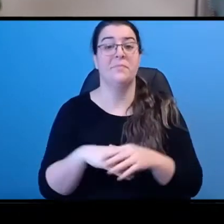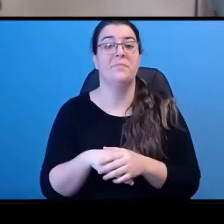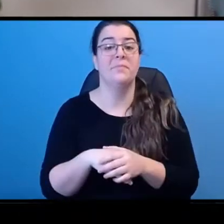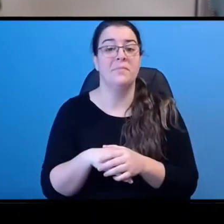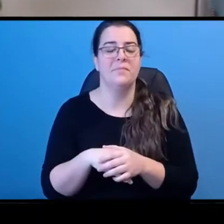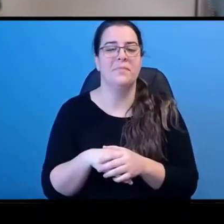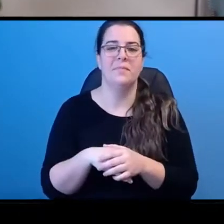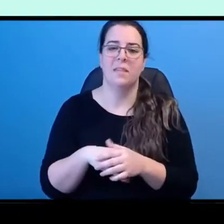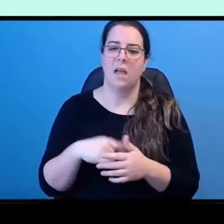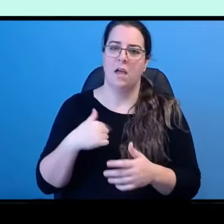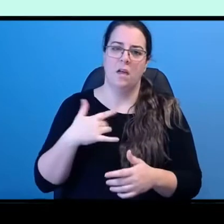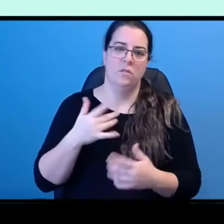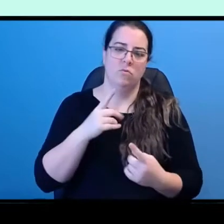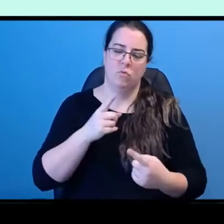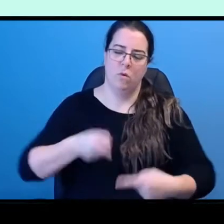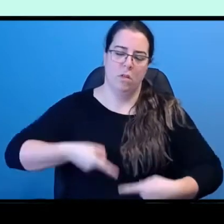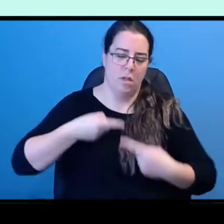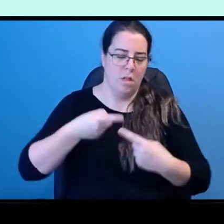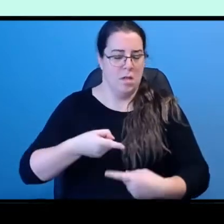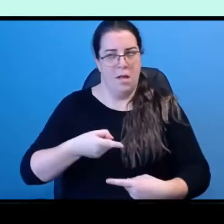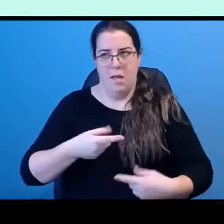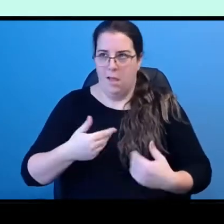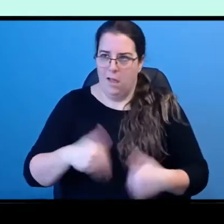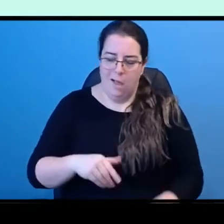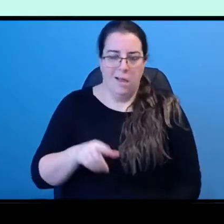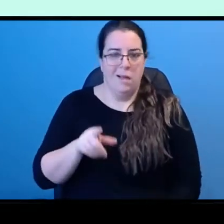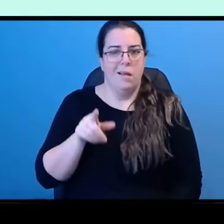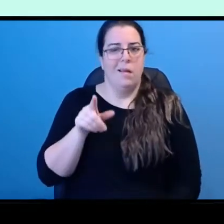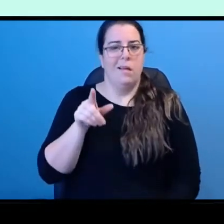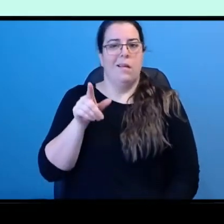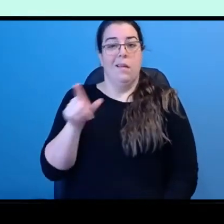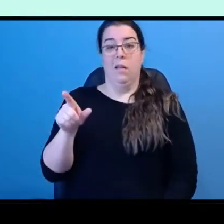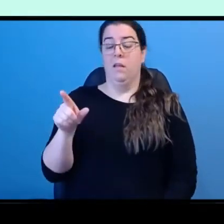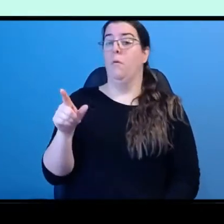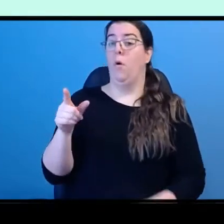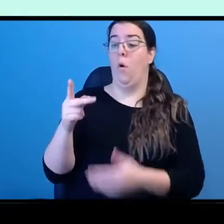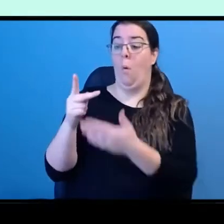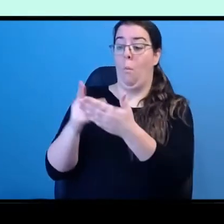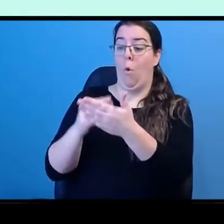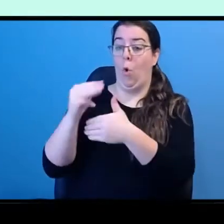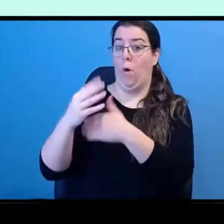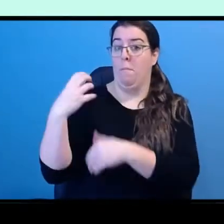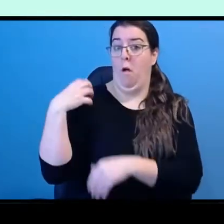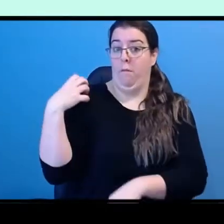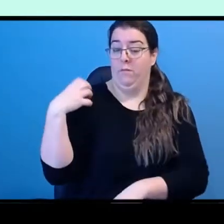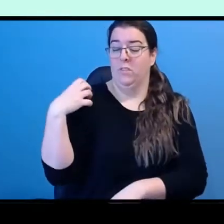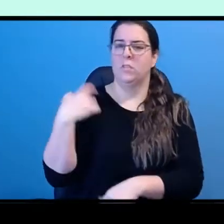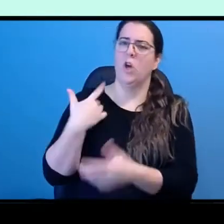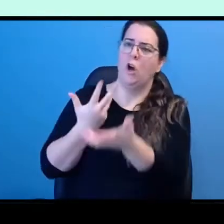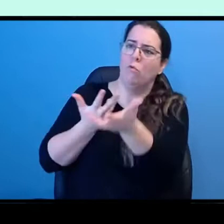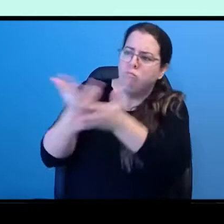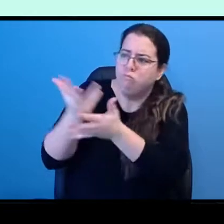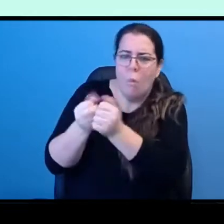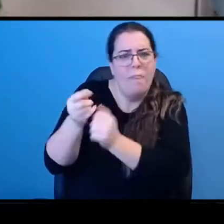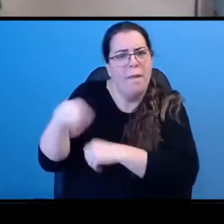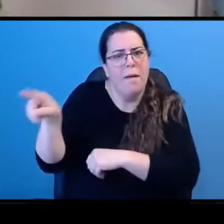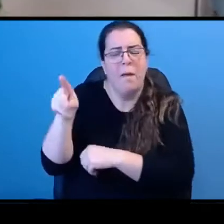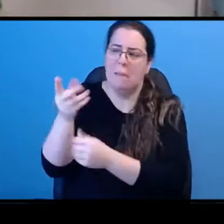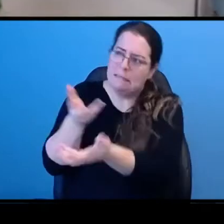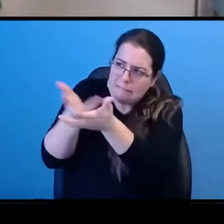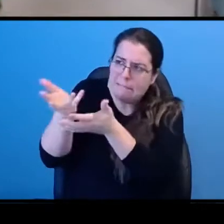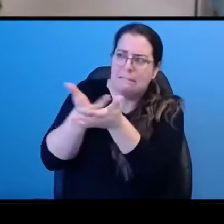program officer. I don't want to bother them,